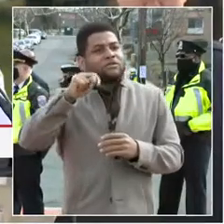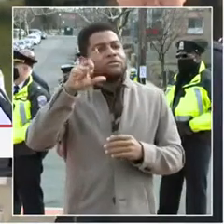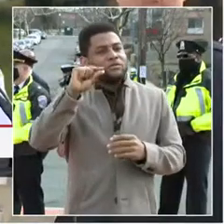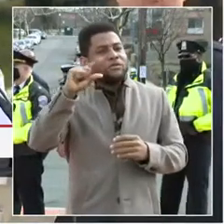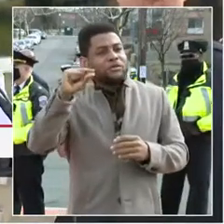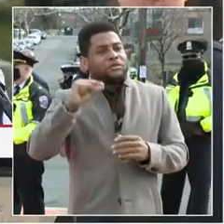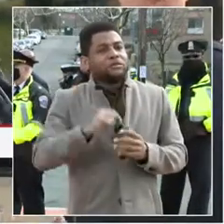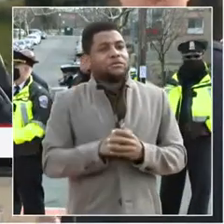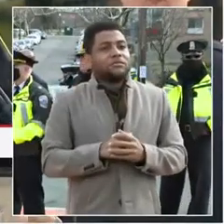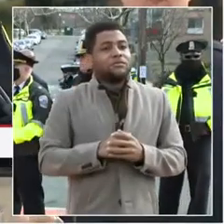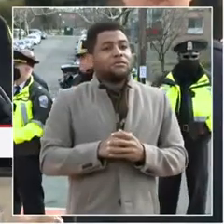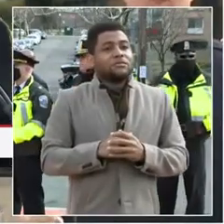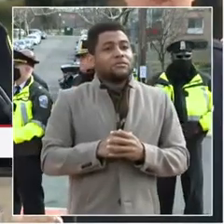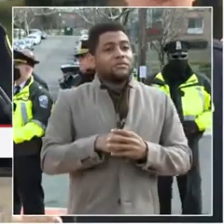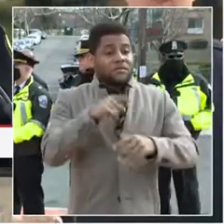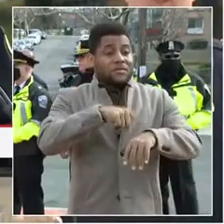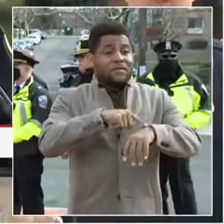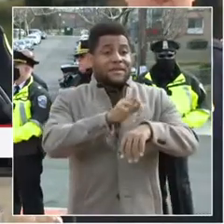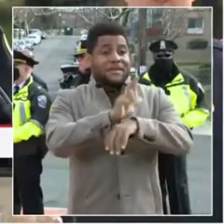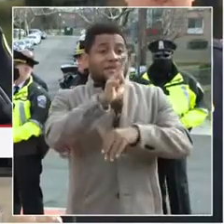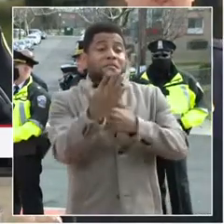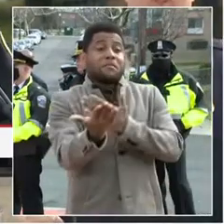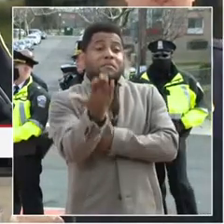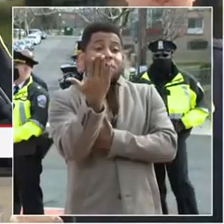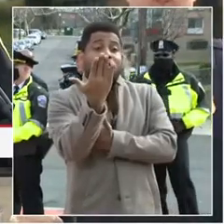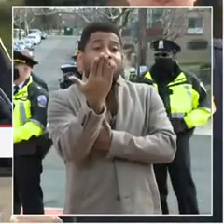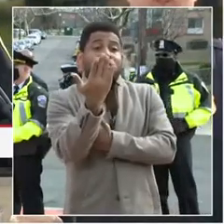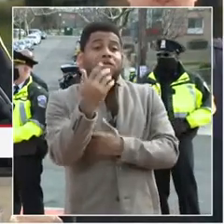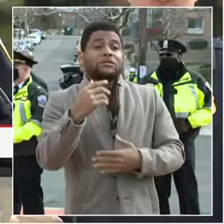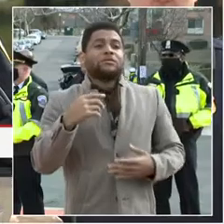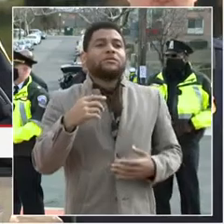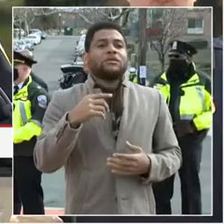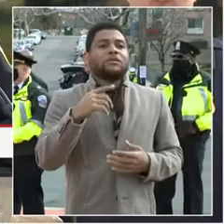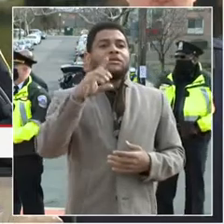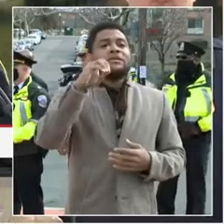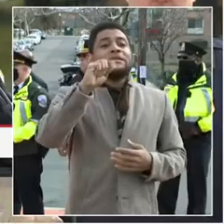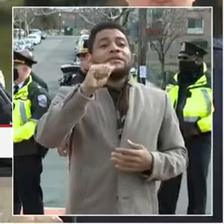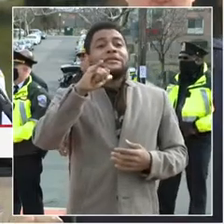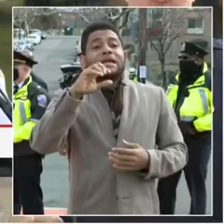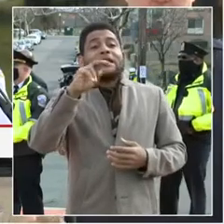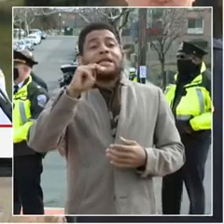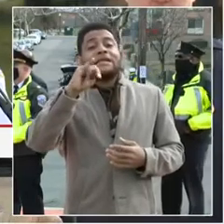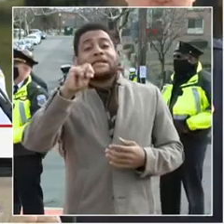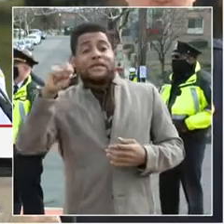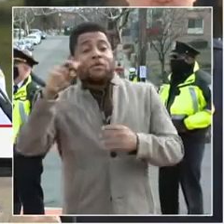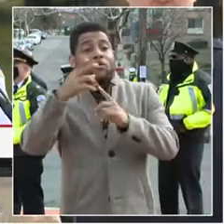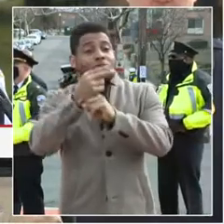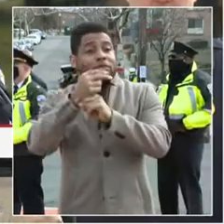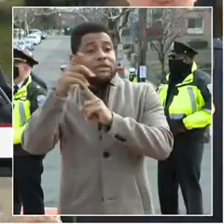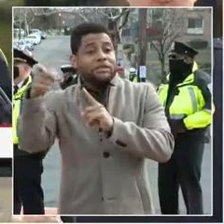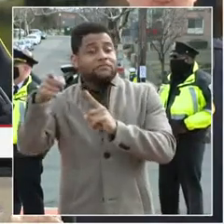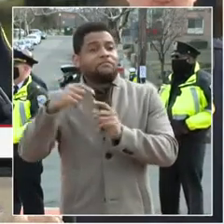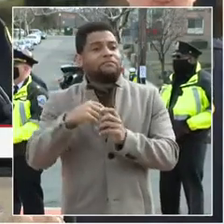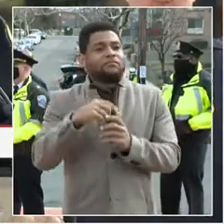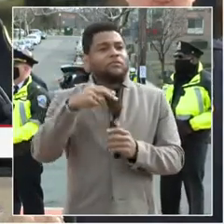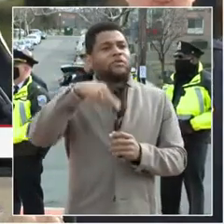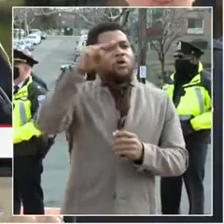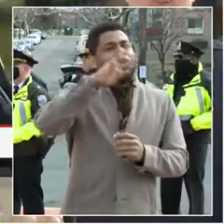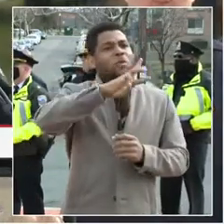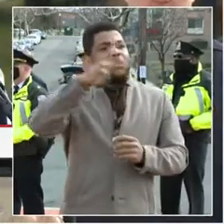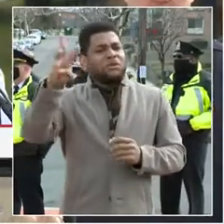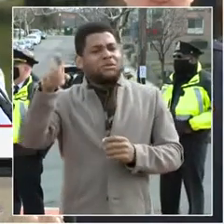3:30 a.m. at the Days Inn Hotel, 4400 block of Connecticut Avenue in Northwest. On